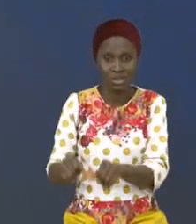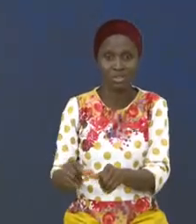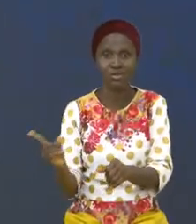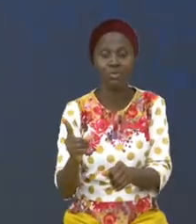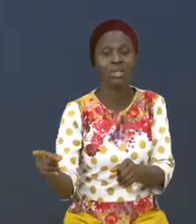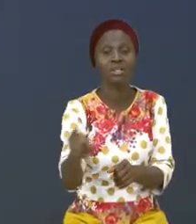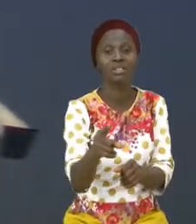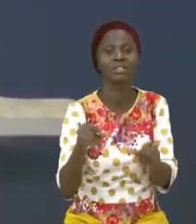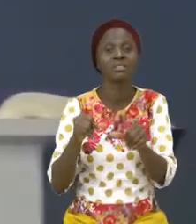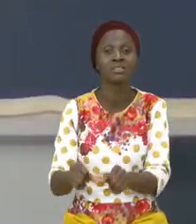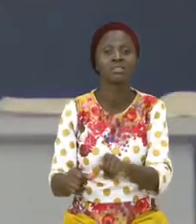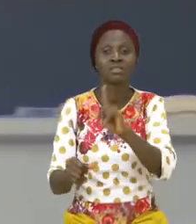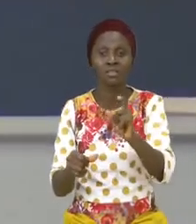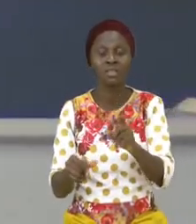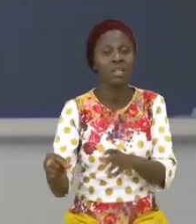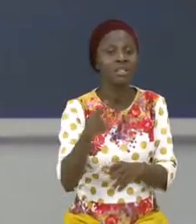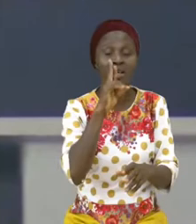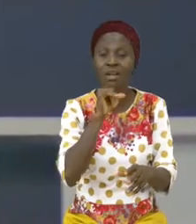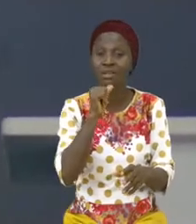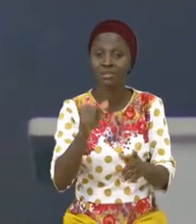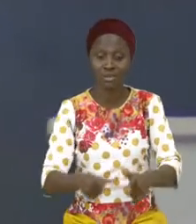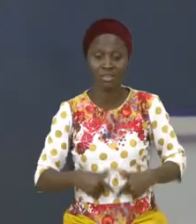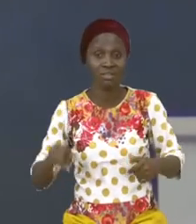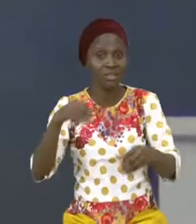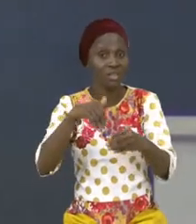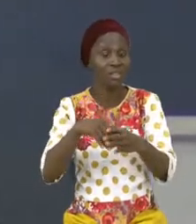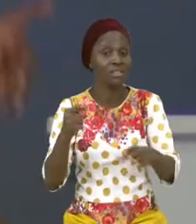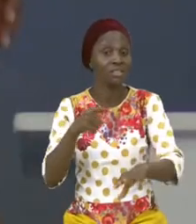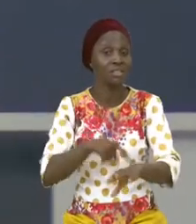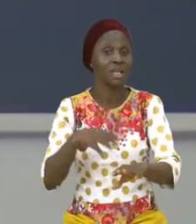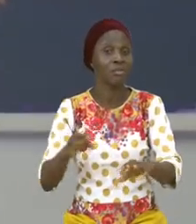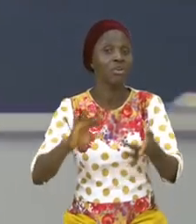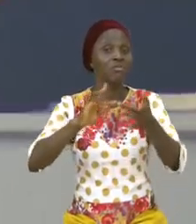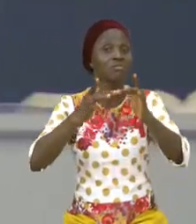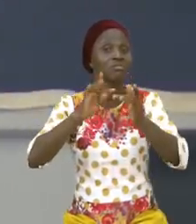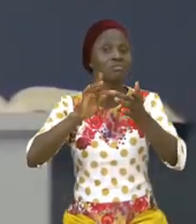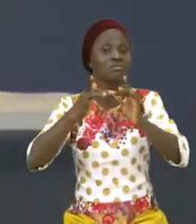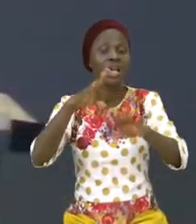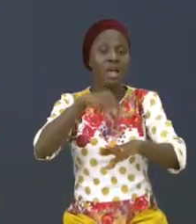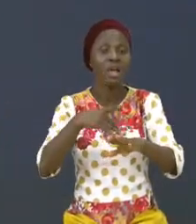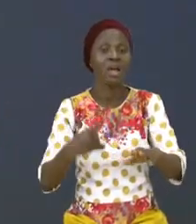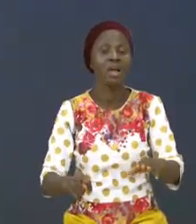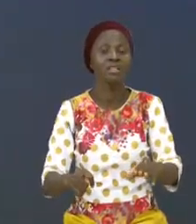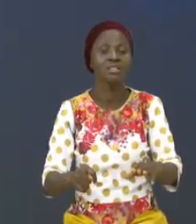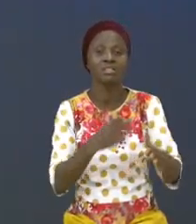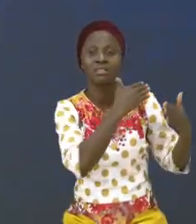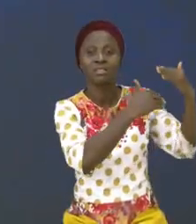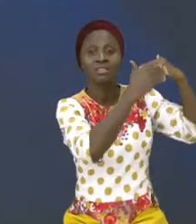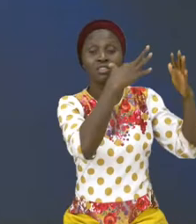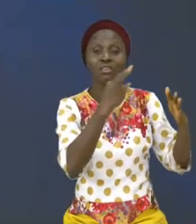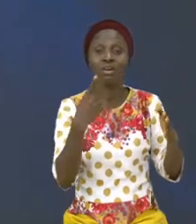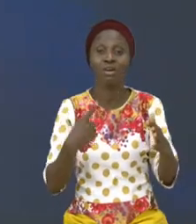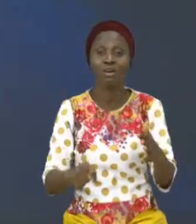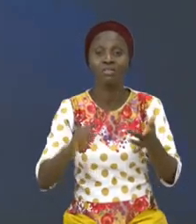in at the age of technology at the age of the social media at the